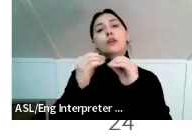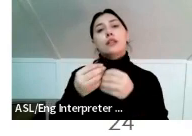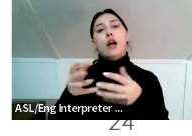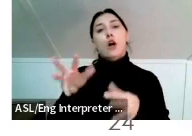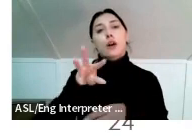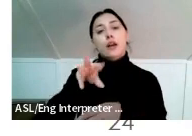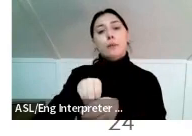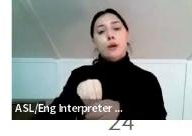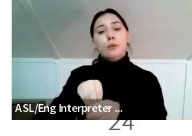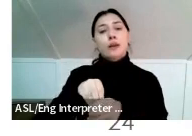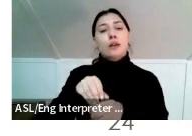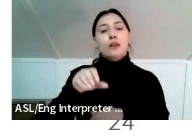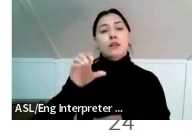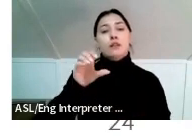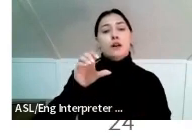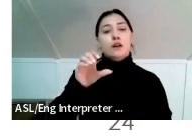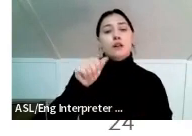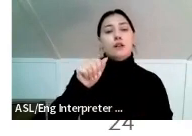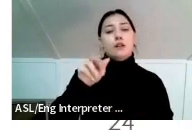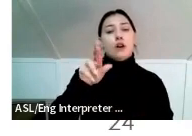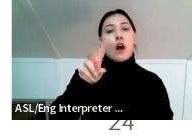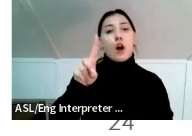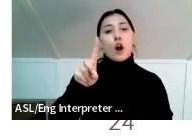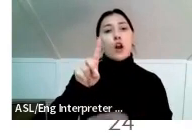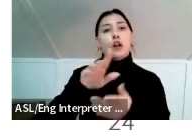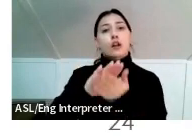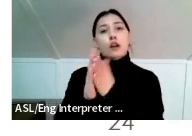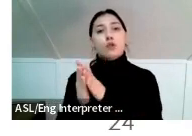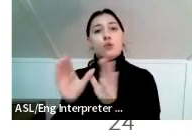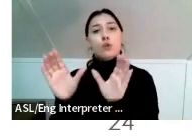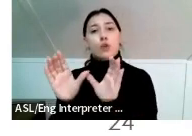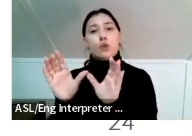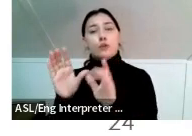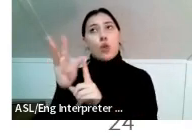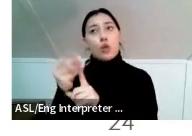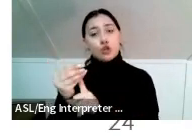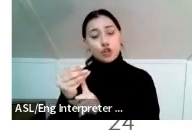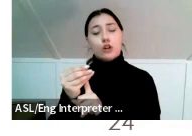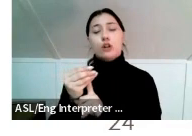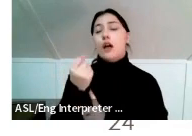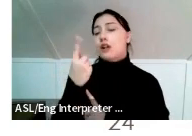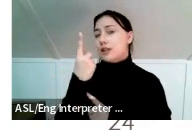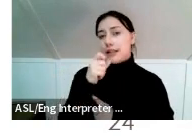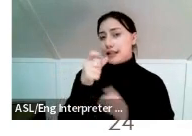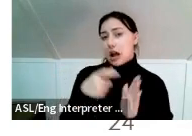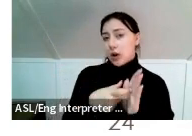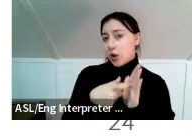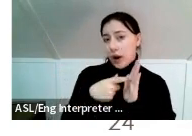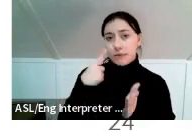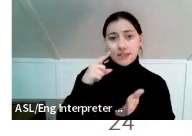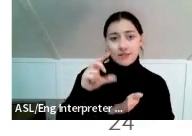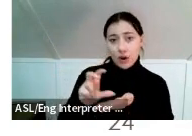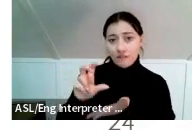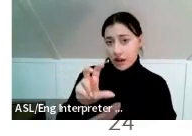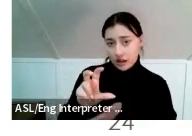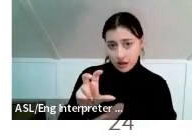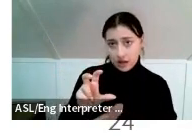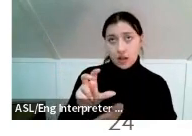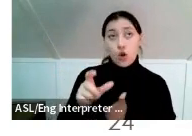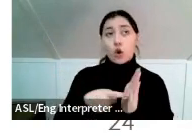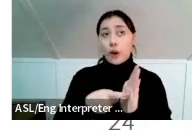Card to Culture. These are not requirements for funding. They are not requirements for